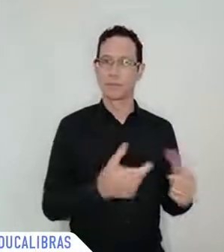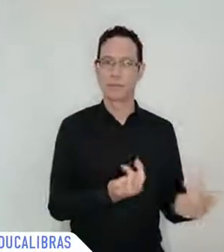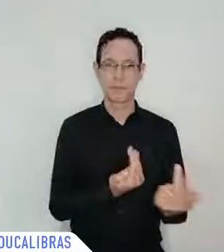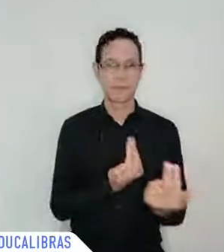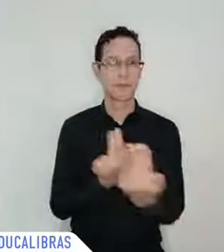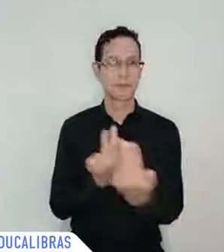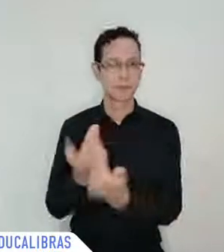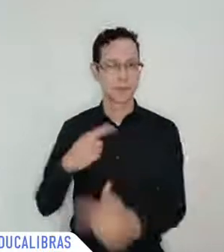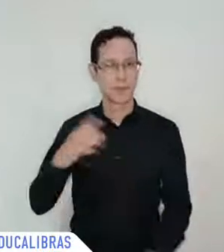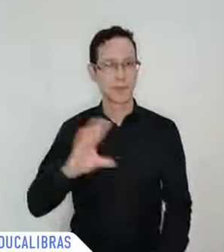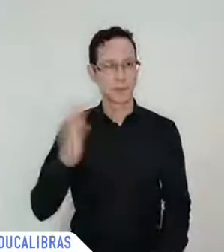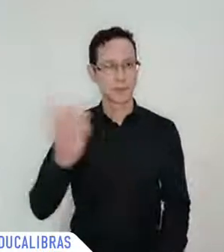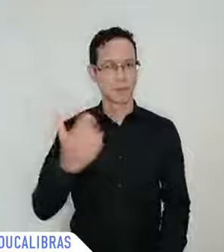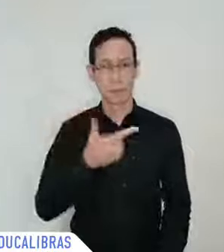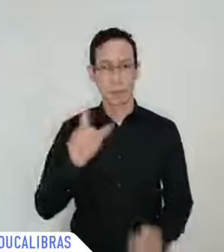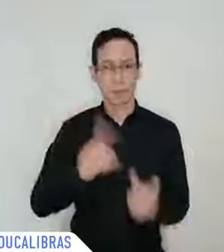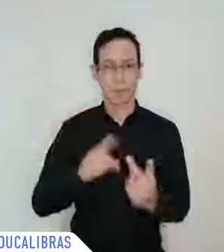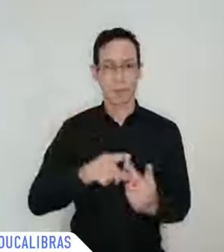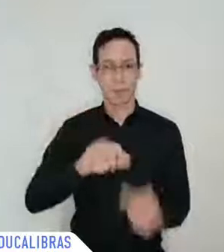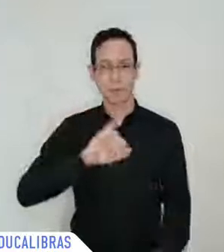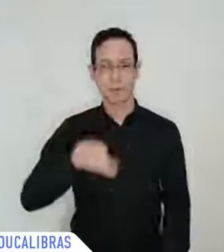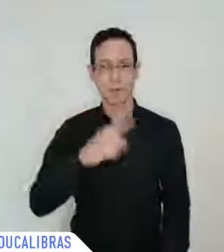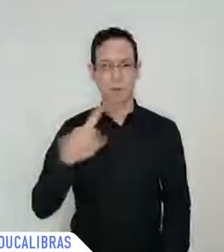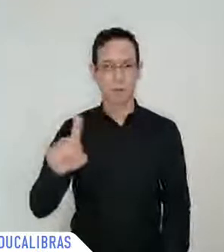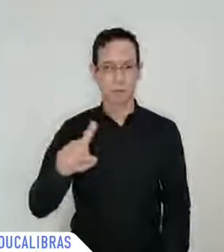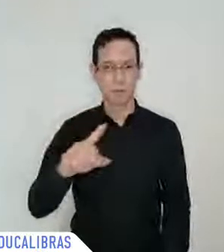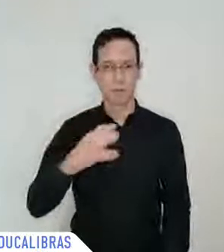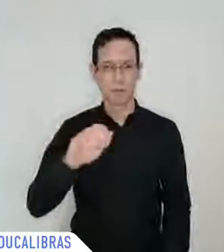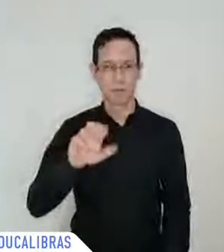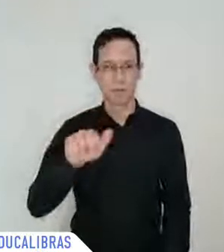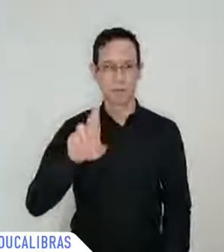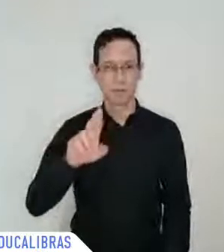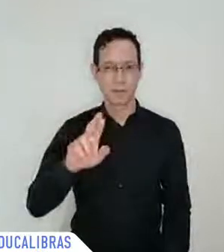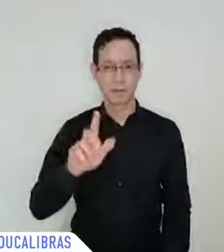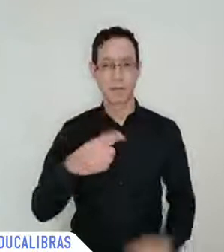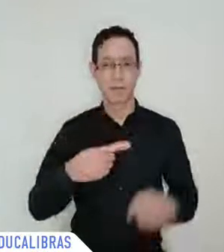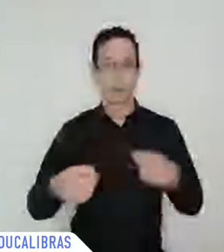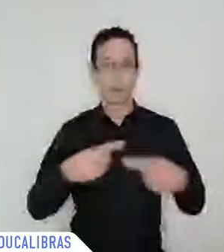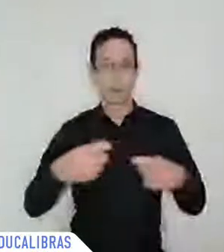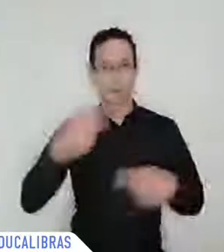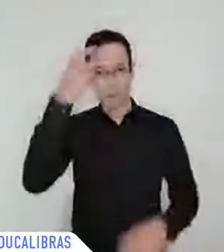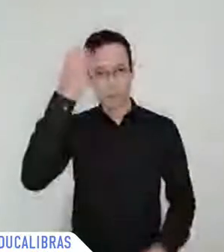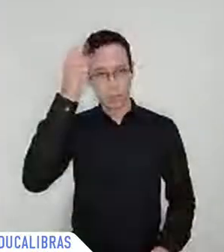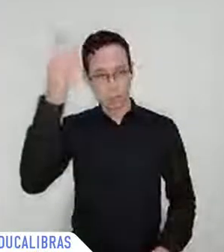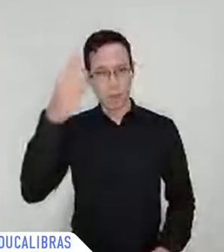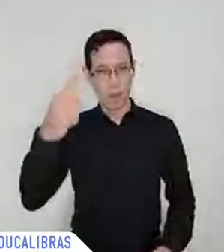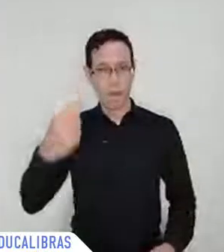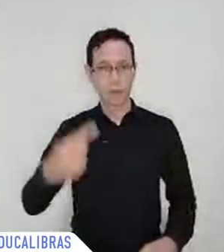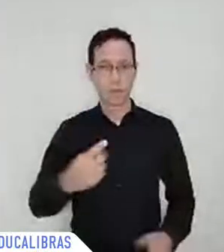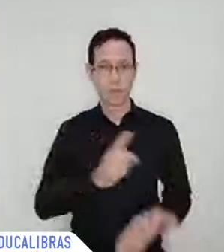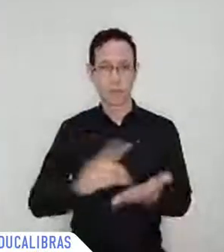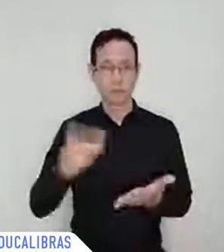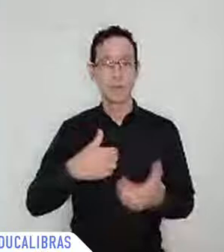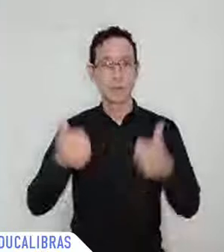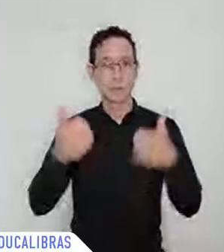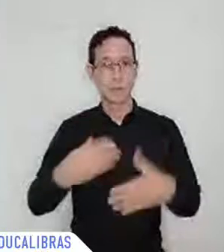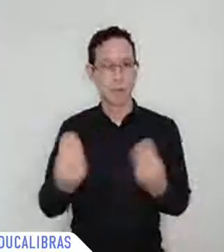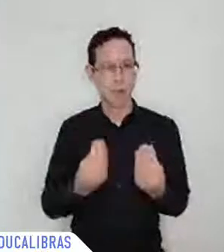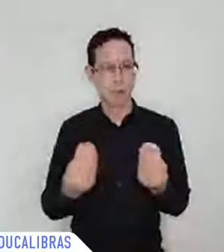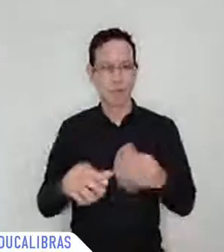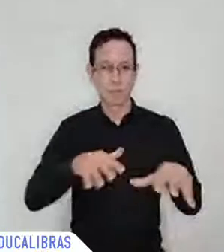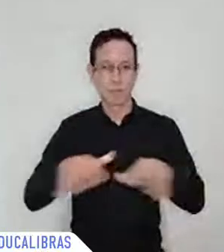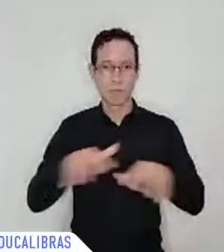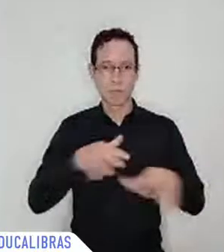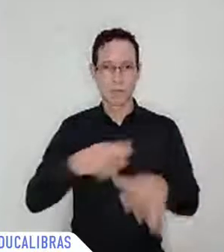It's called The Engineers of Chaos. It talks about the rise of this all over the world. It's